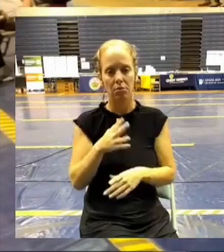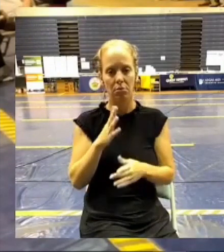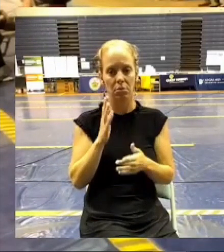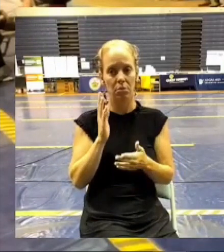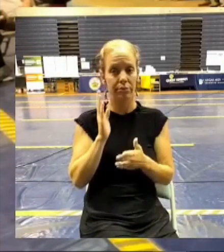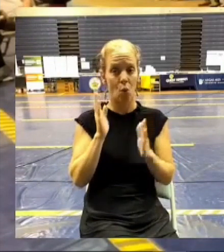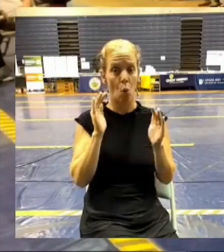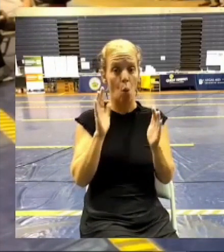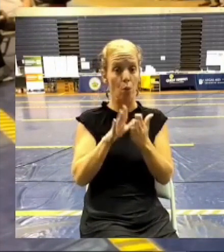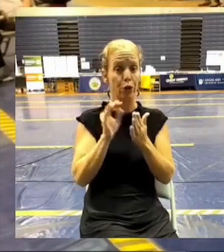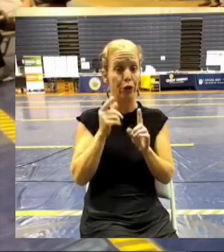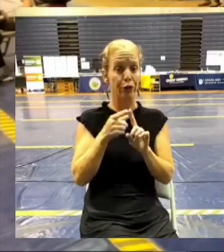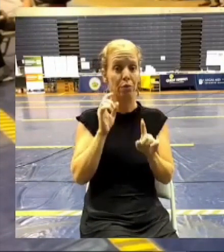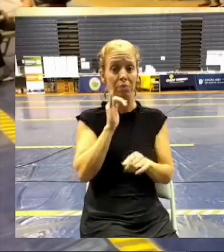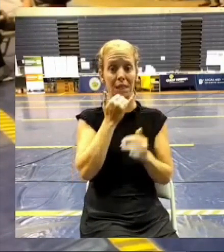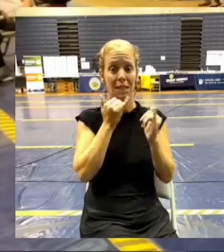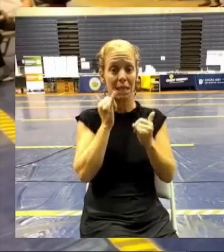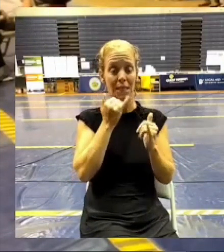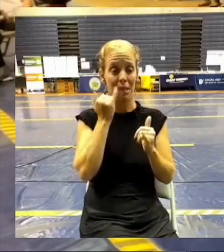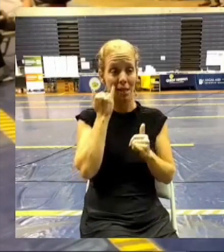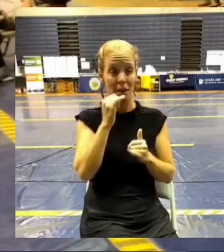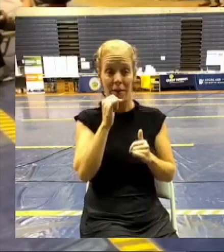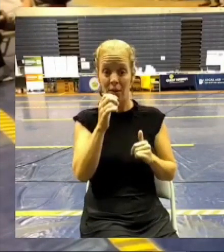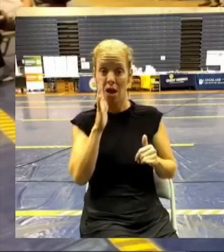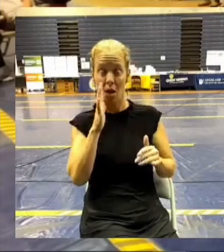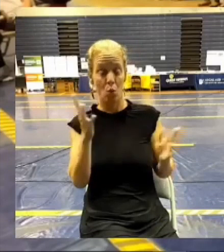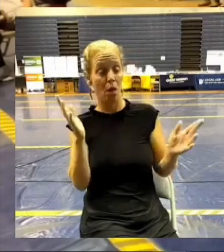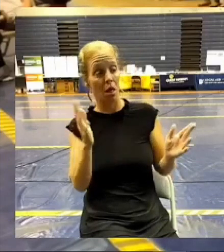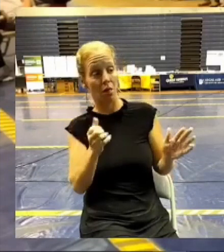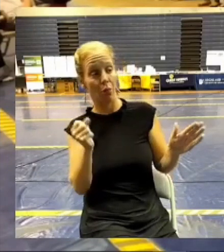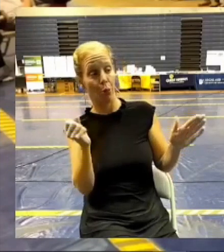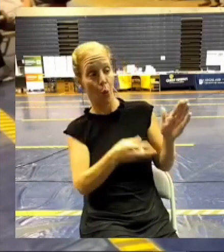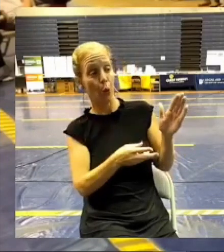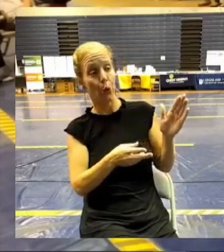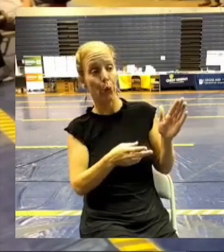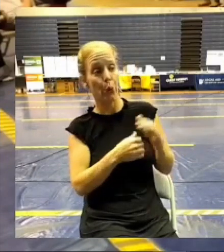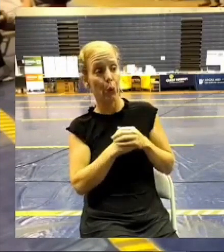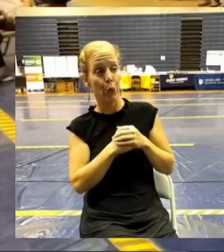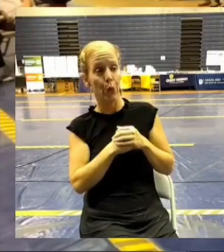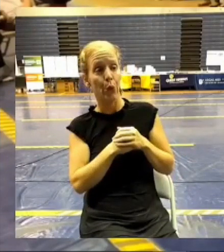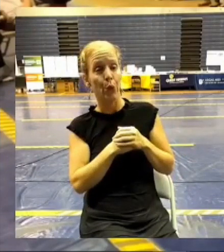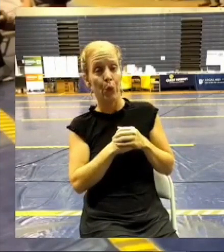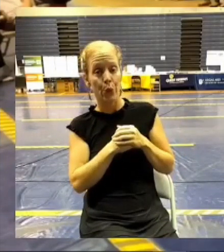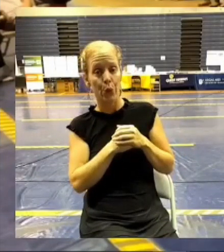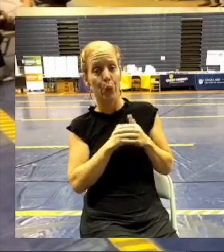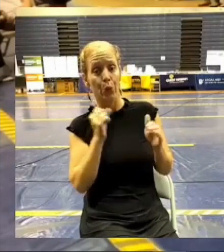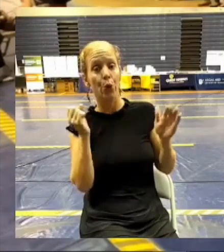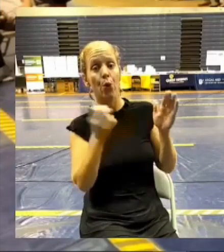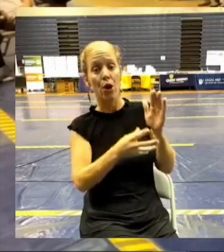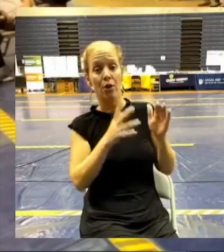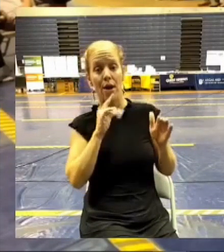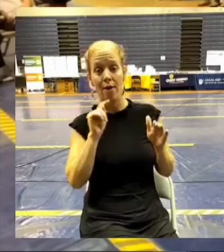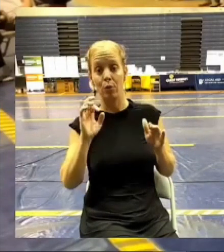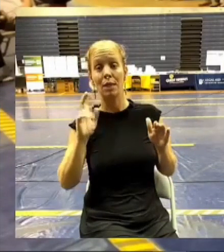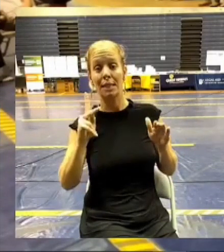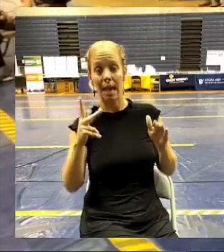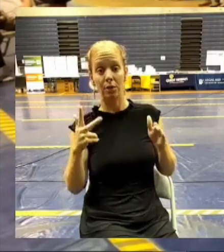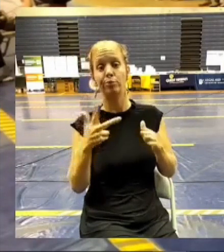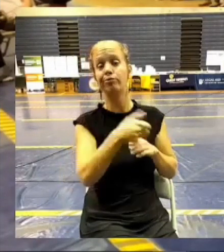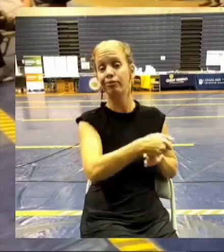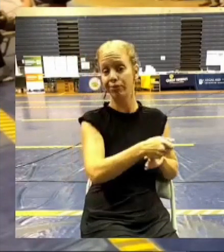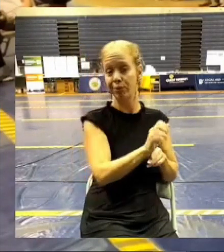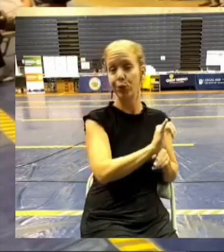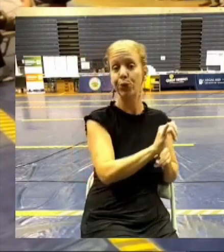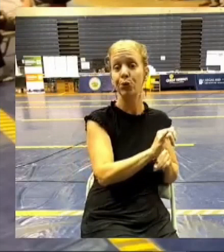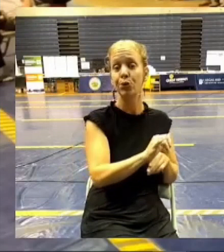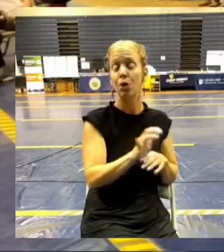we're learning from our hiccups, and if we're not, we'll throw you guys under the bus. And I'm gonna get on a tank for run over you guys.